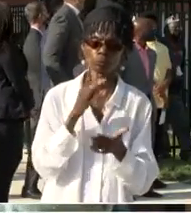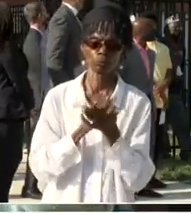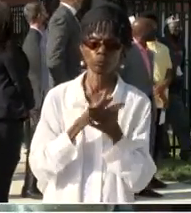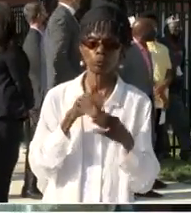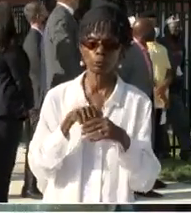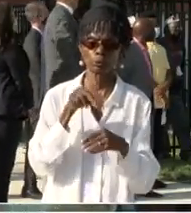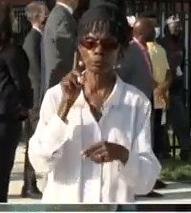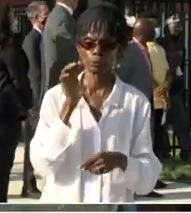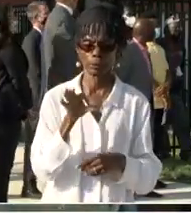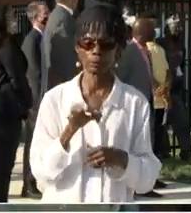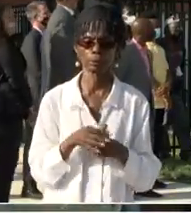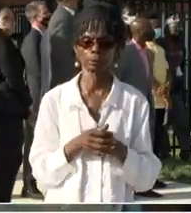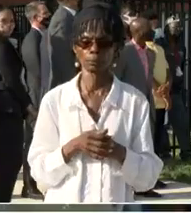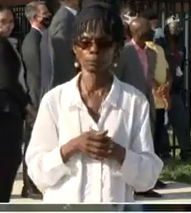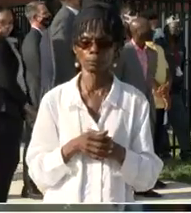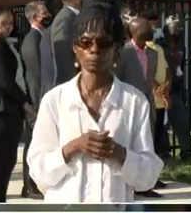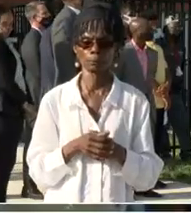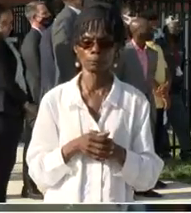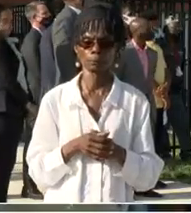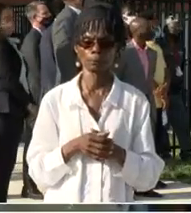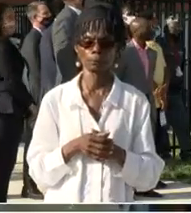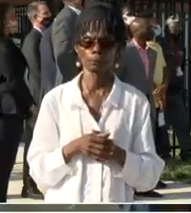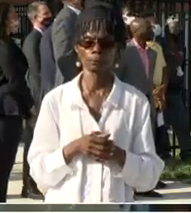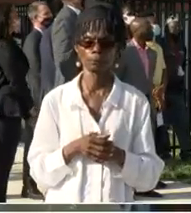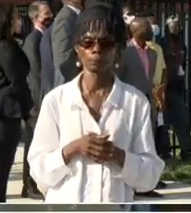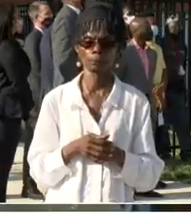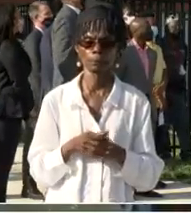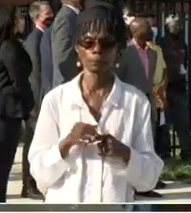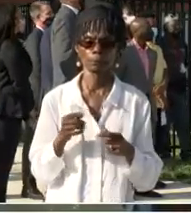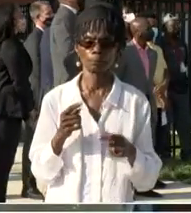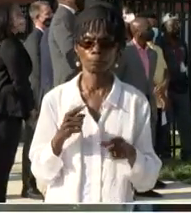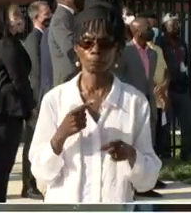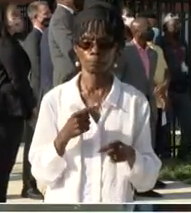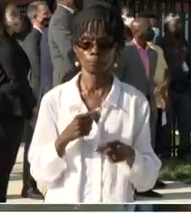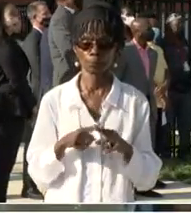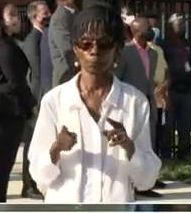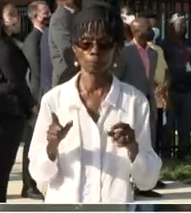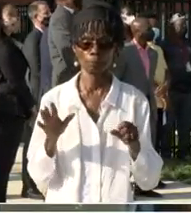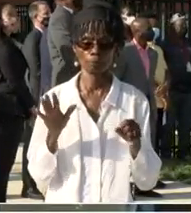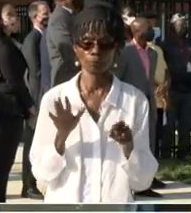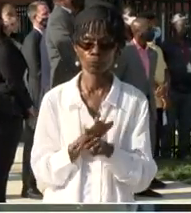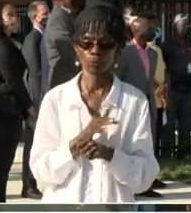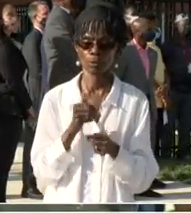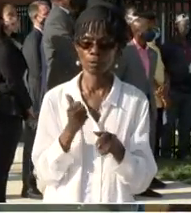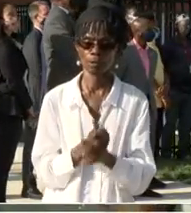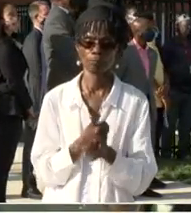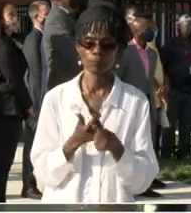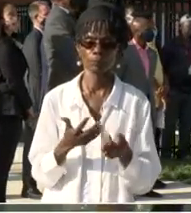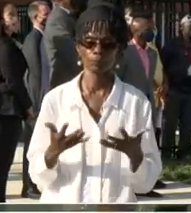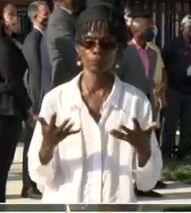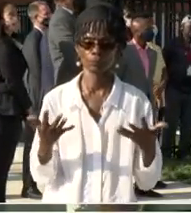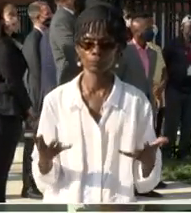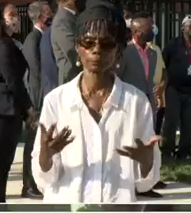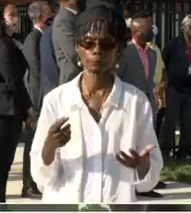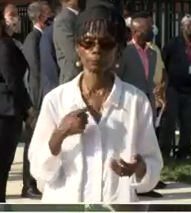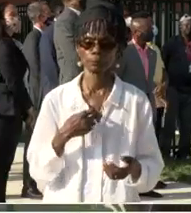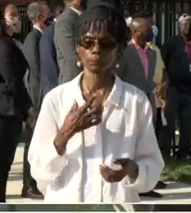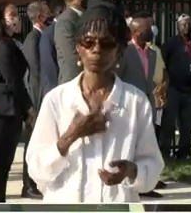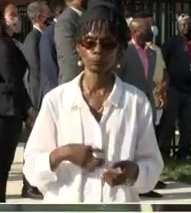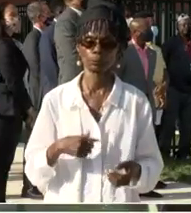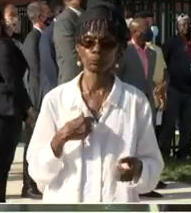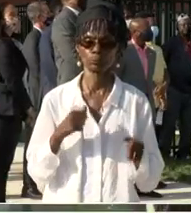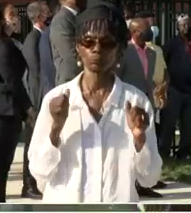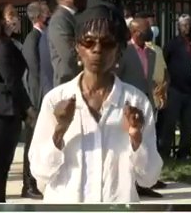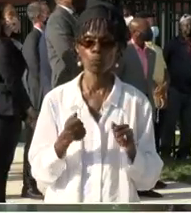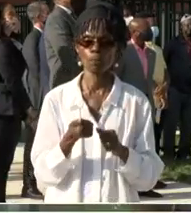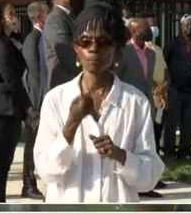closet somewhere, but now we have the full studio. It's just an exciting time to be a student here at Elliott Hine. It's an exciting time to be